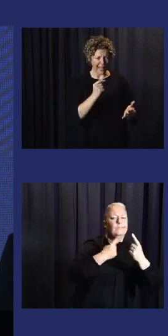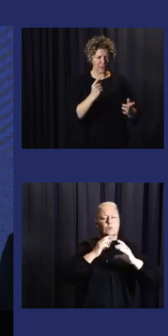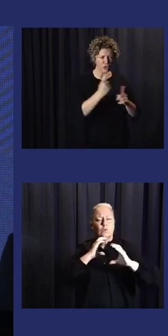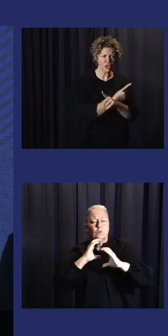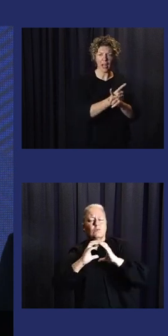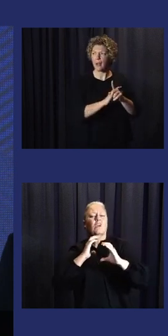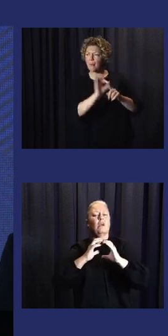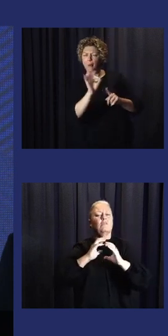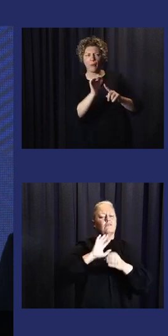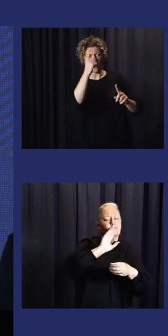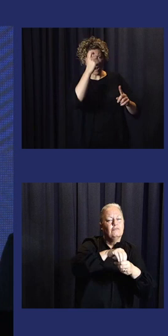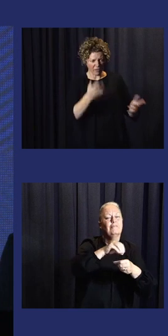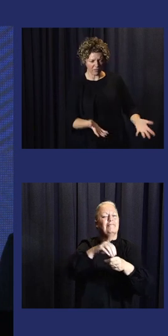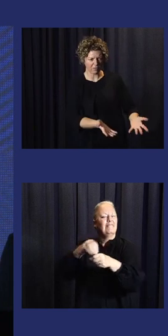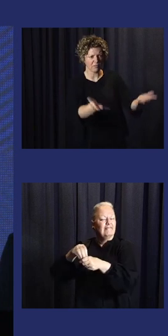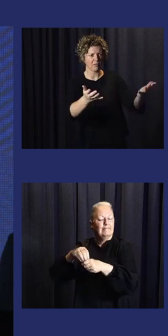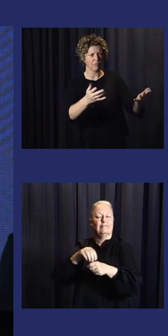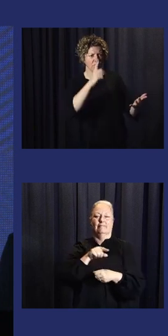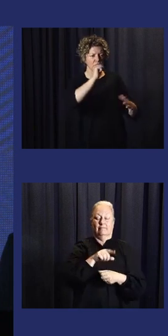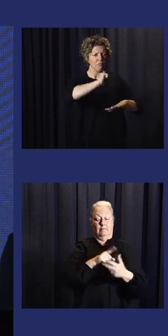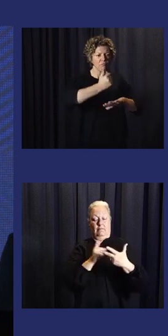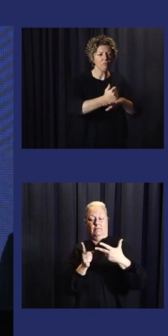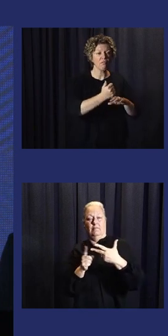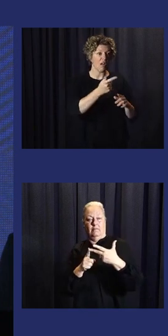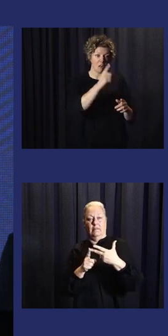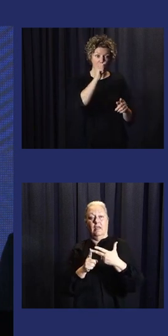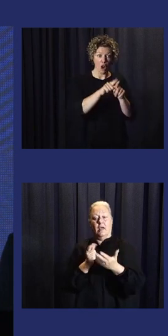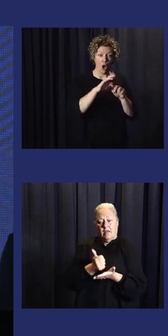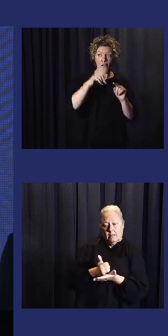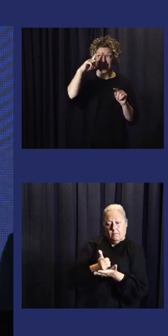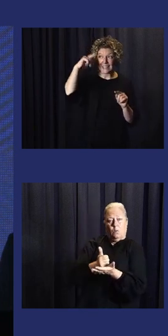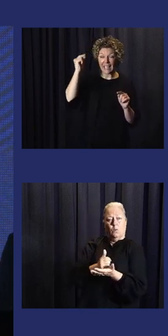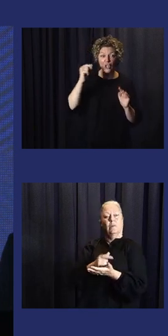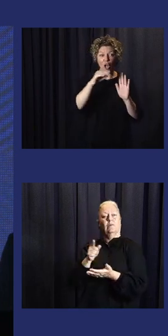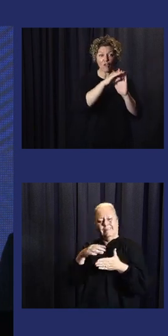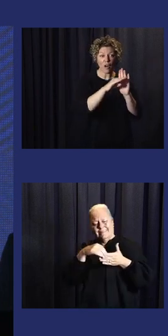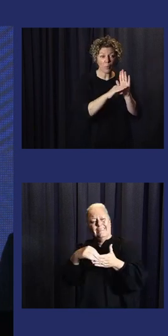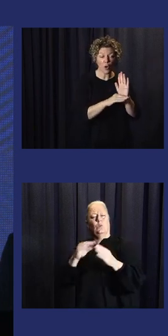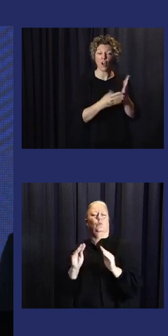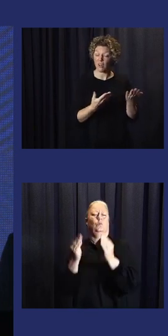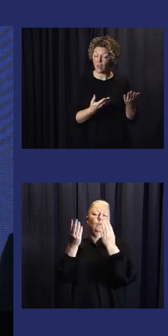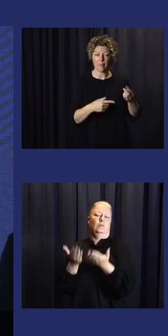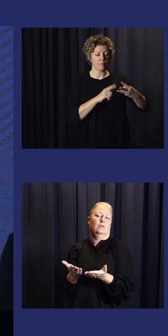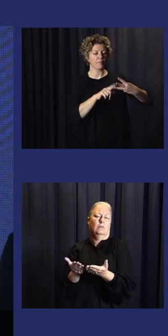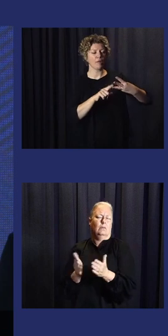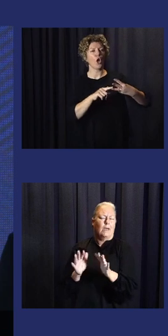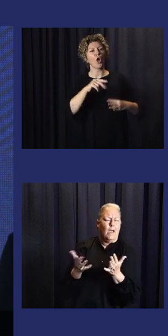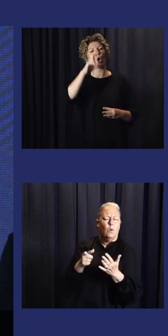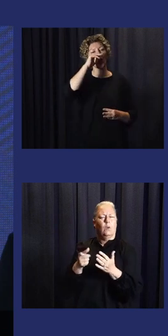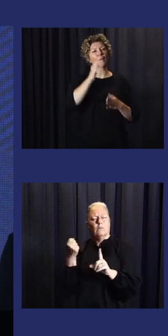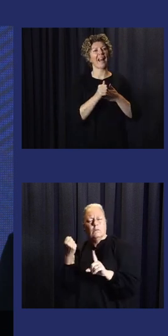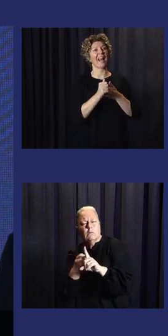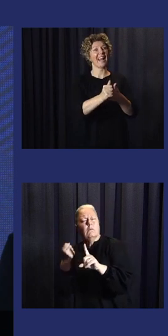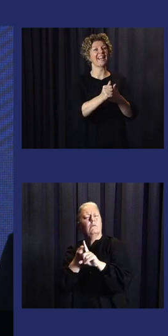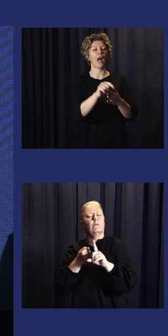to enhance the implementation of the Sendai framework. And finally, support youth leaders on DRR advocacy